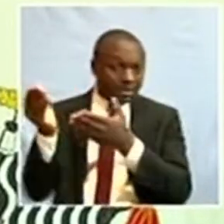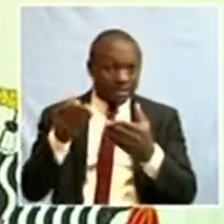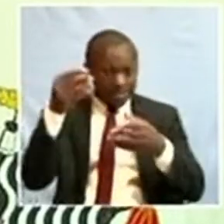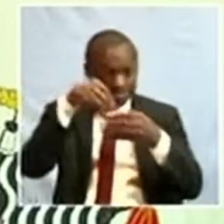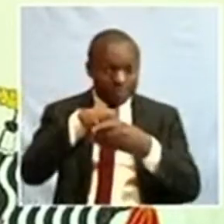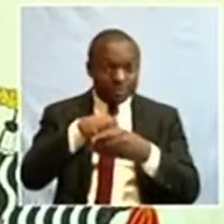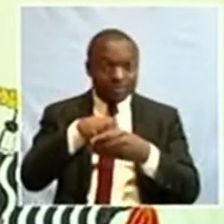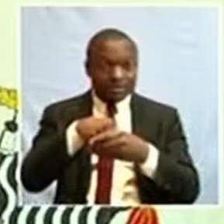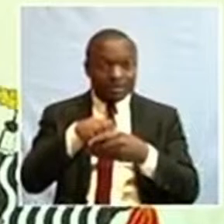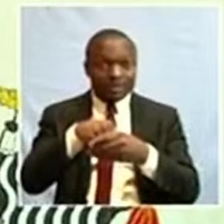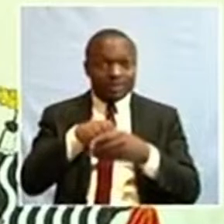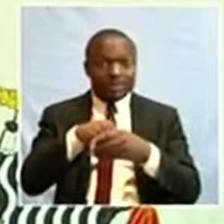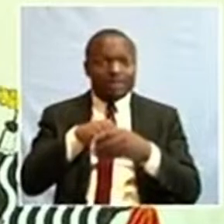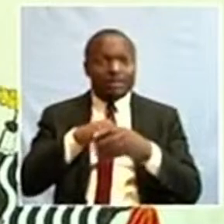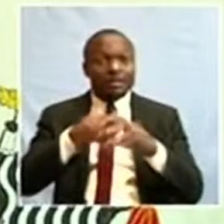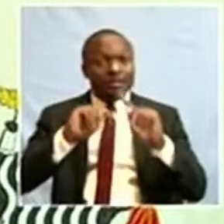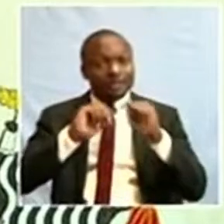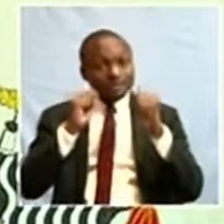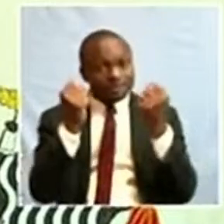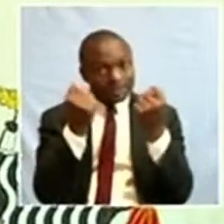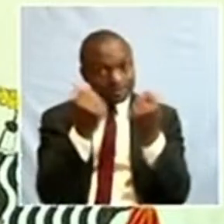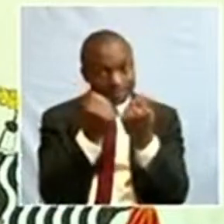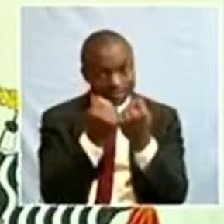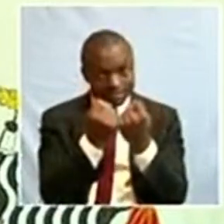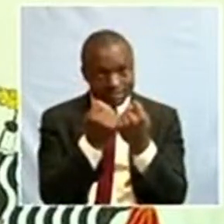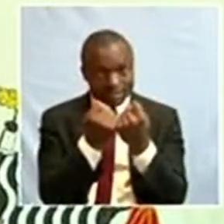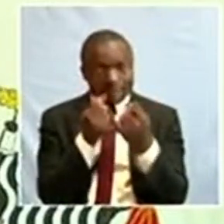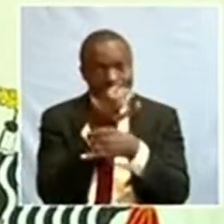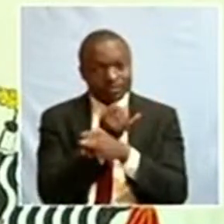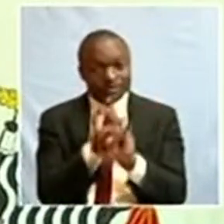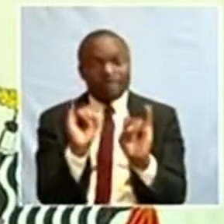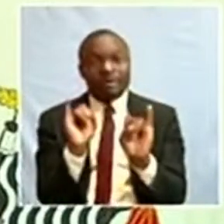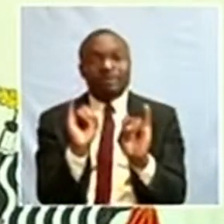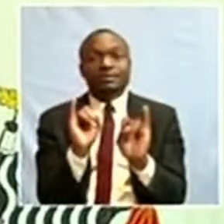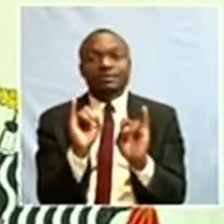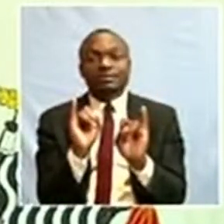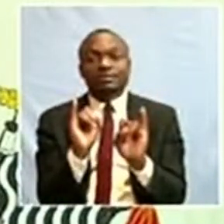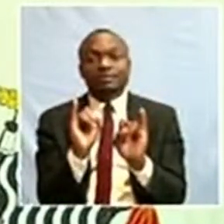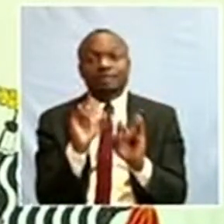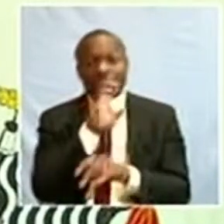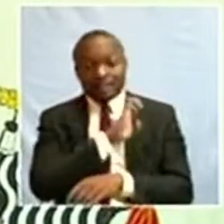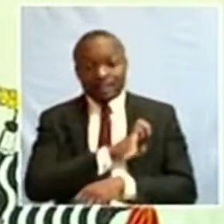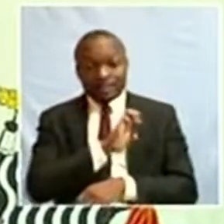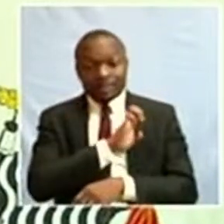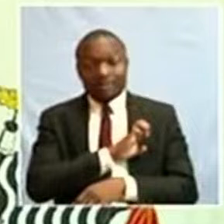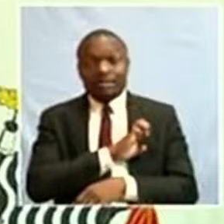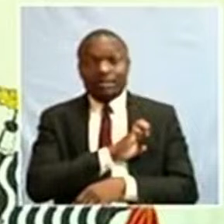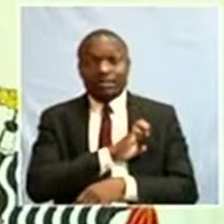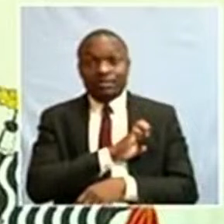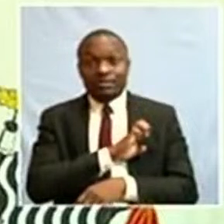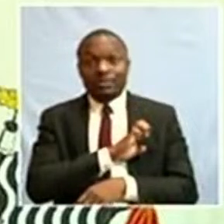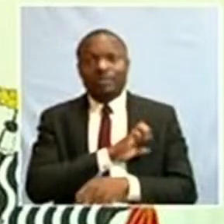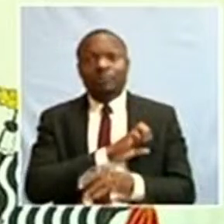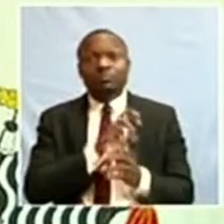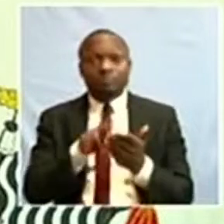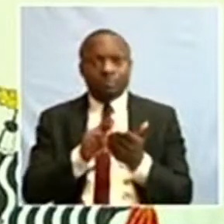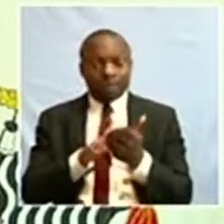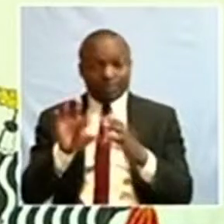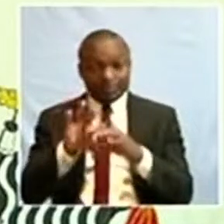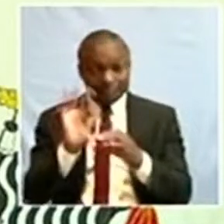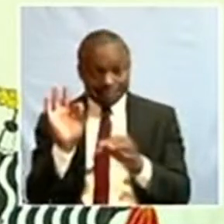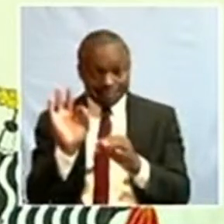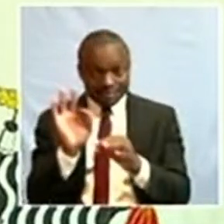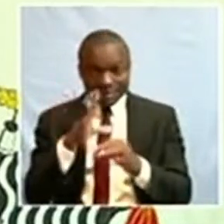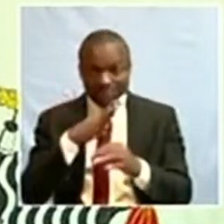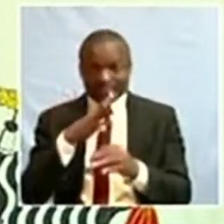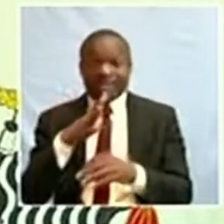team's independence, ethical requirements have been evaluated and are found to be